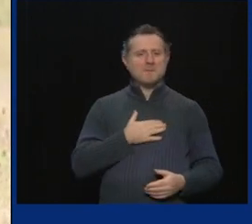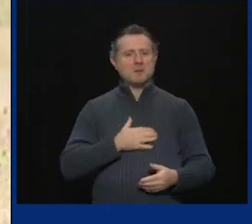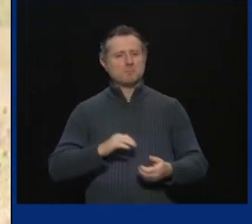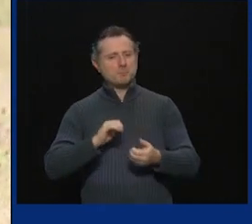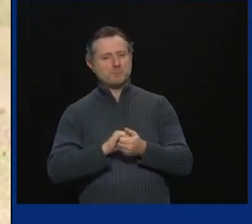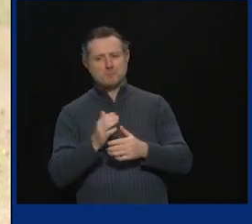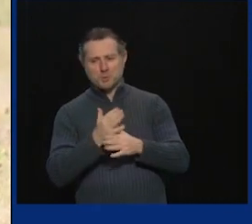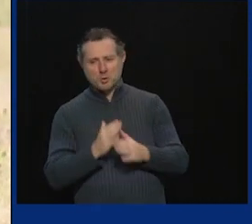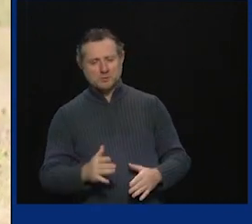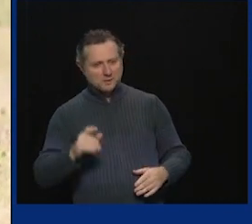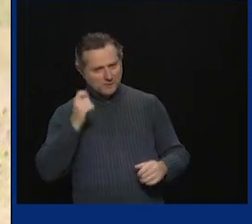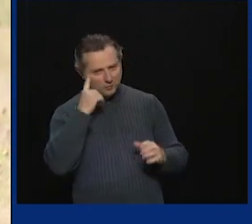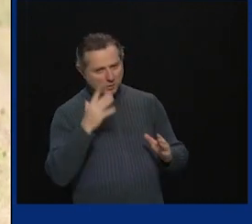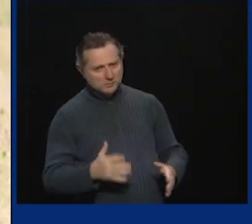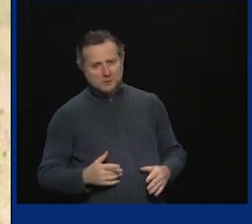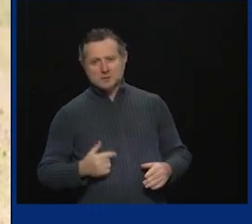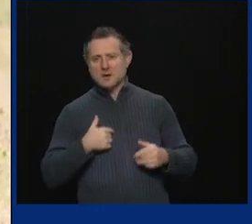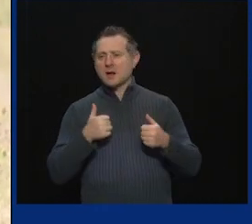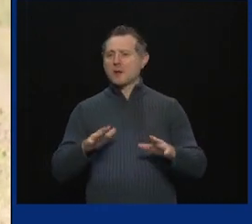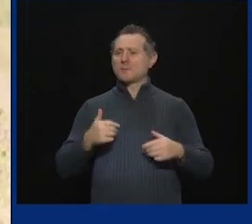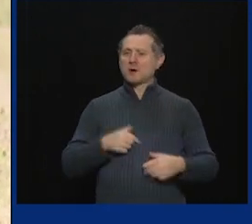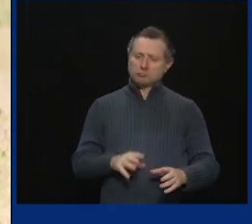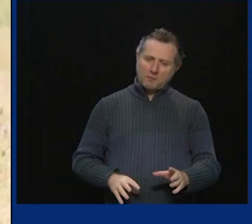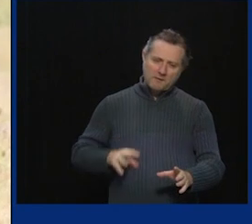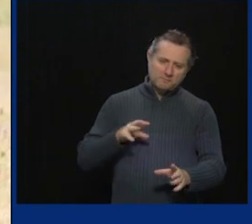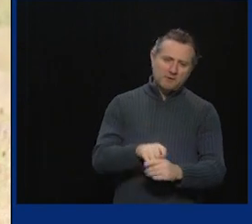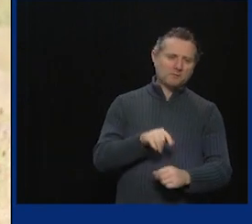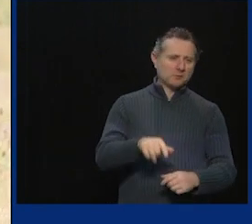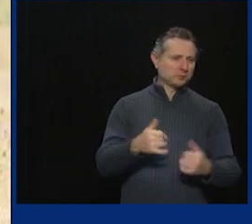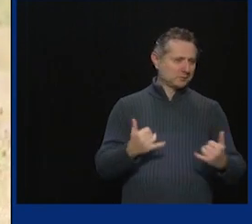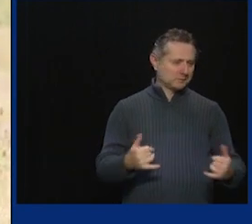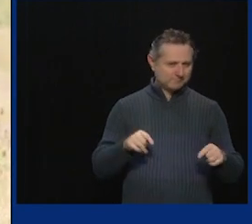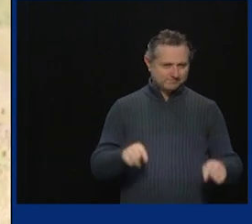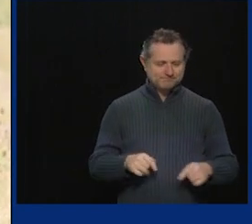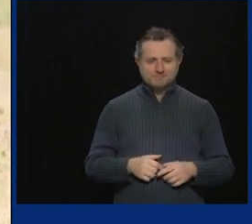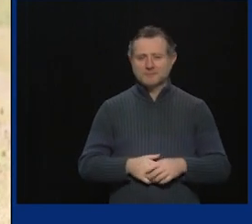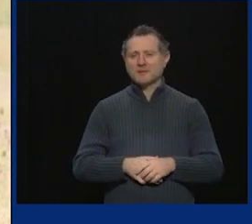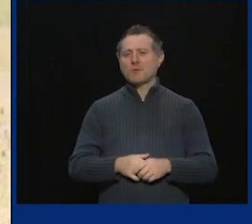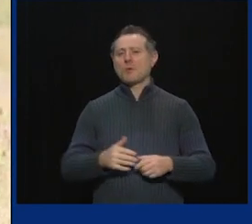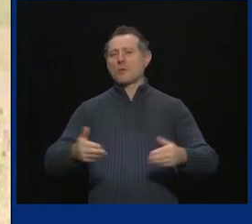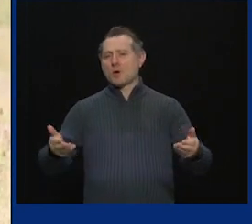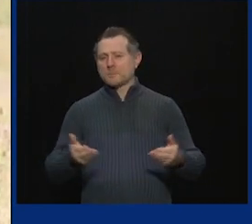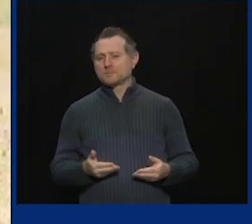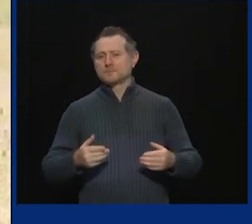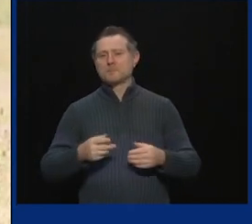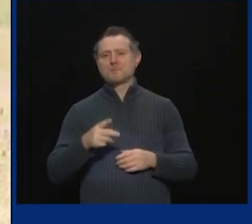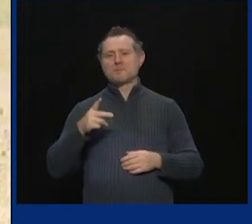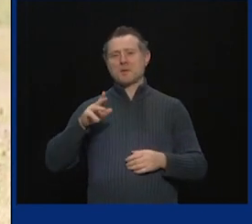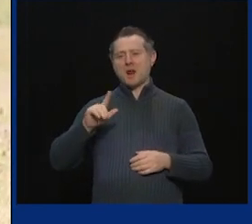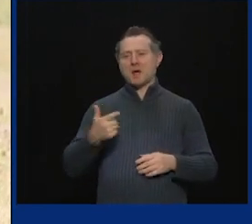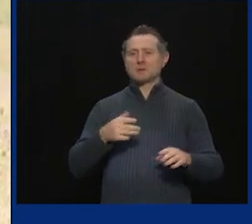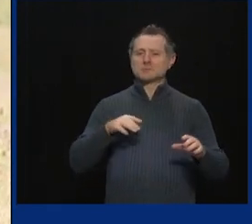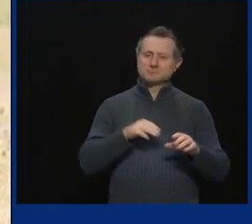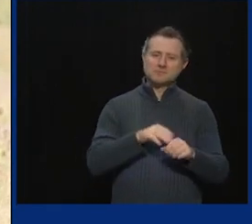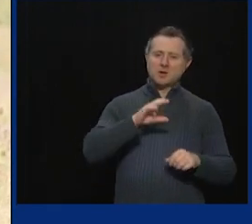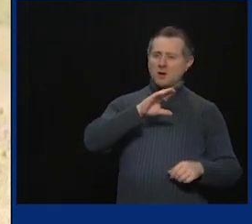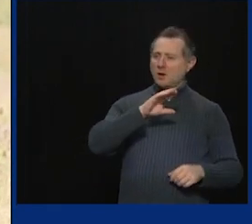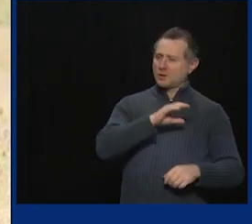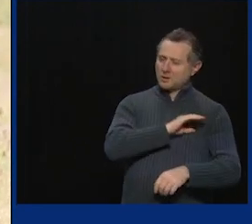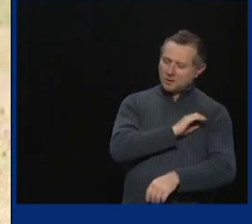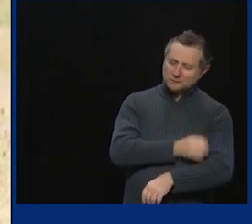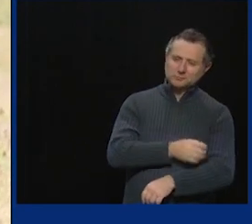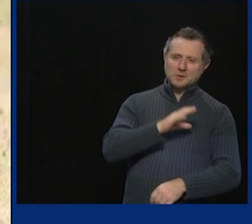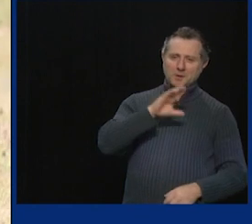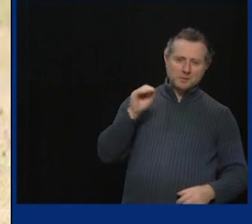I want to welcome the Plug Power team and CEO Andy Marsh to the community, as well as the 61st Senate District. Thank you